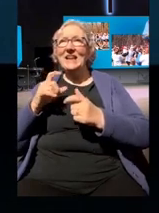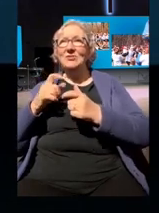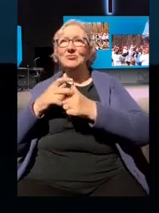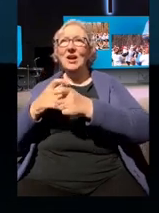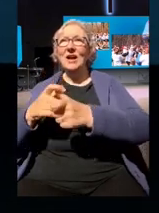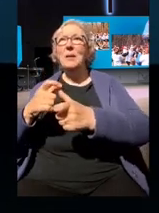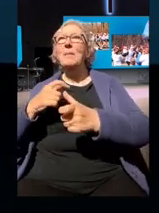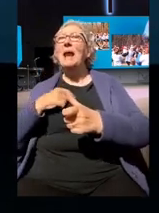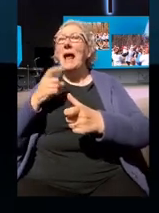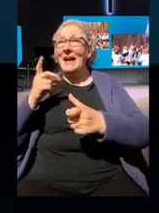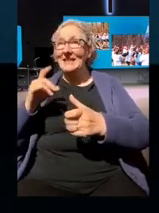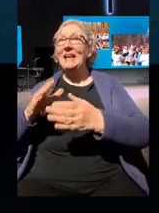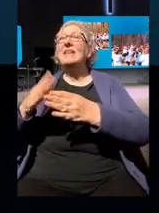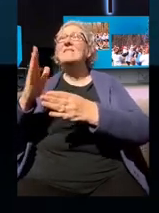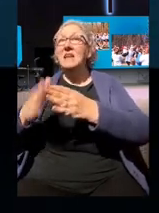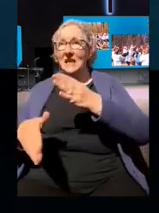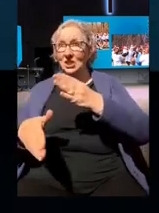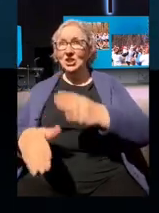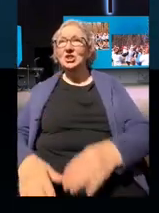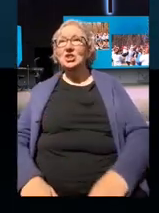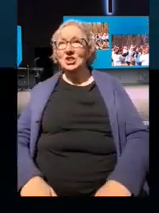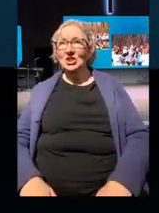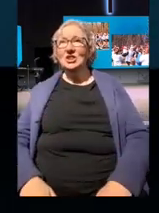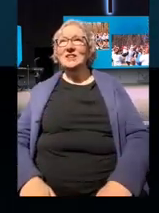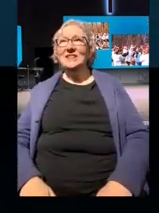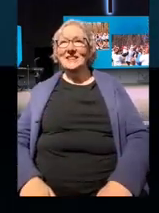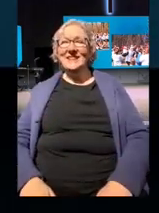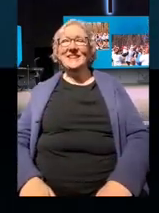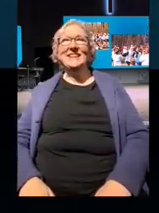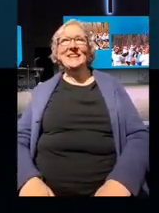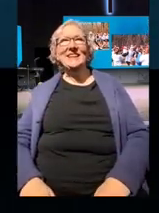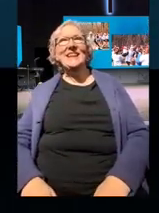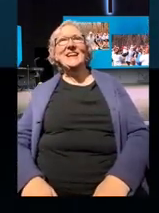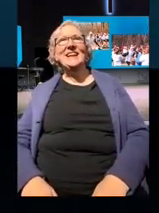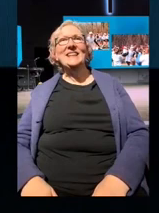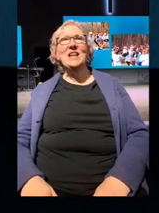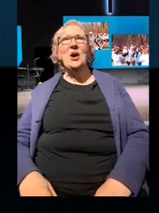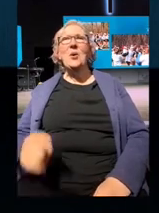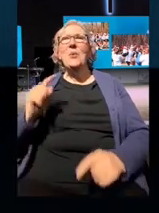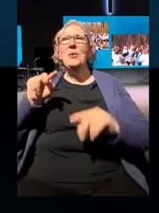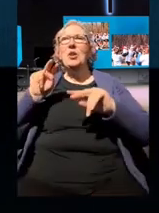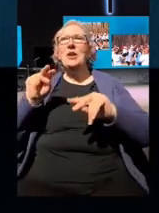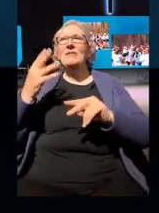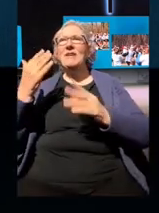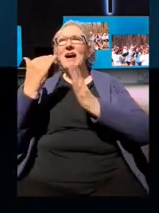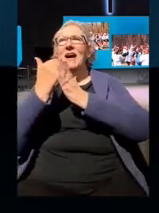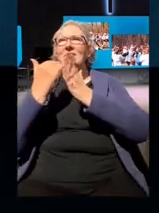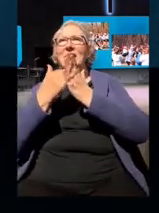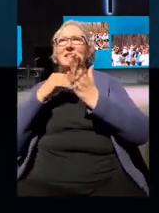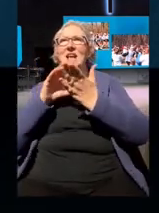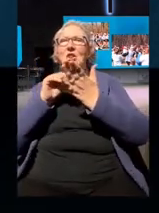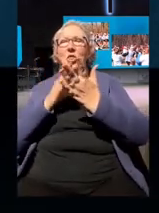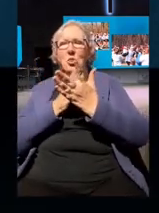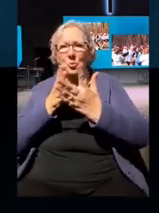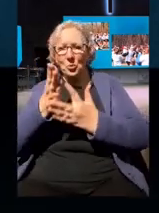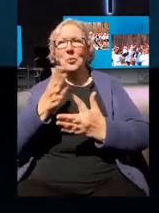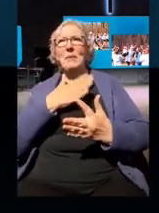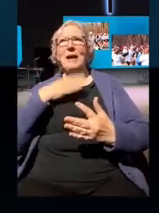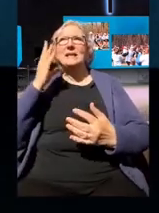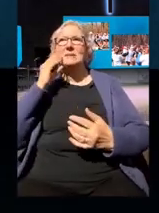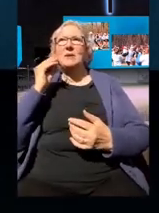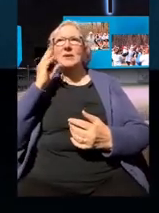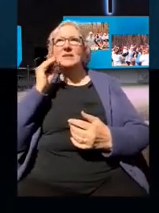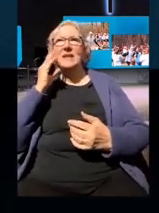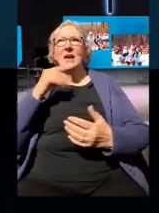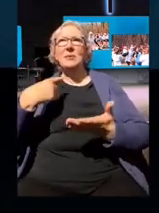finish line. And so what we're going to do is we'll look at five lessons that I learned through that experience, and then we'll talk a little bit about